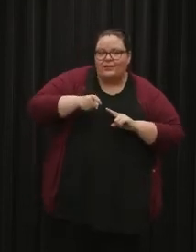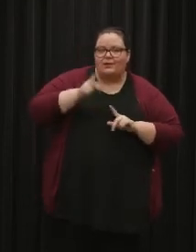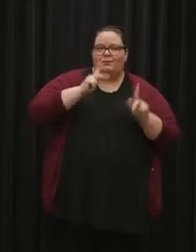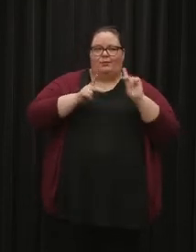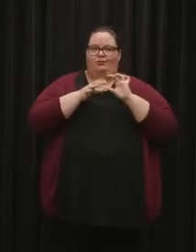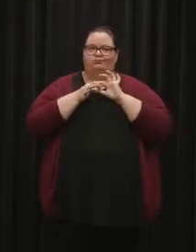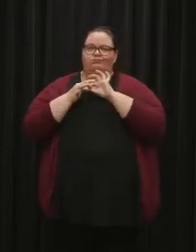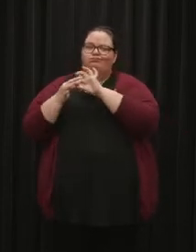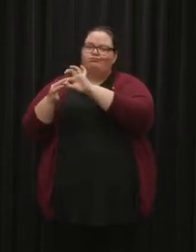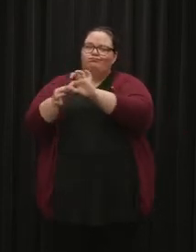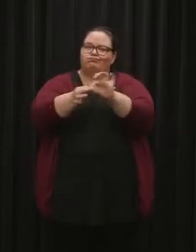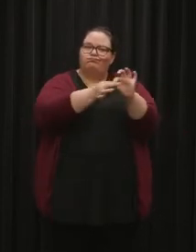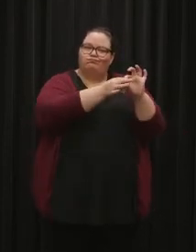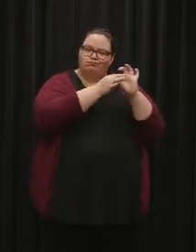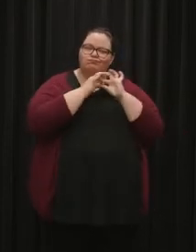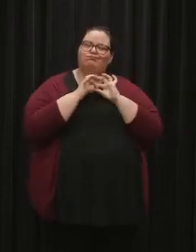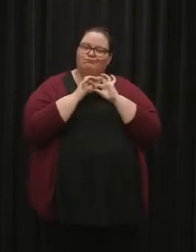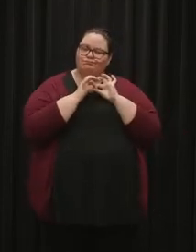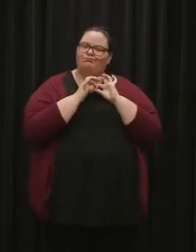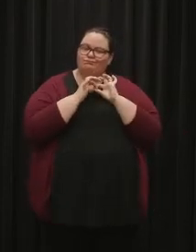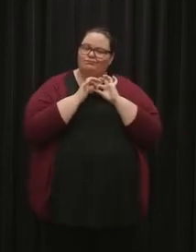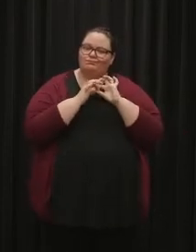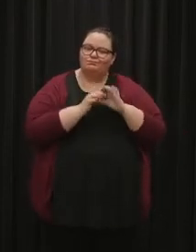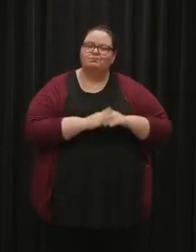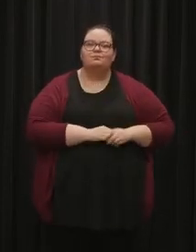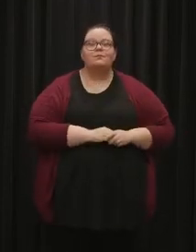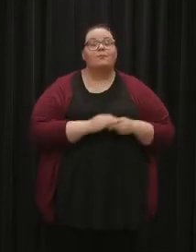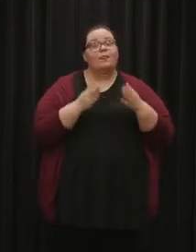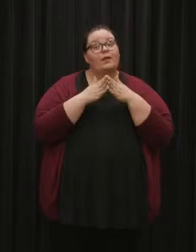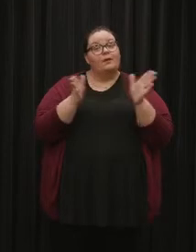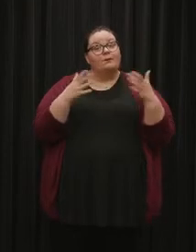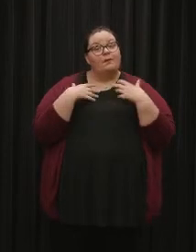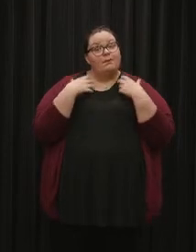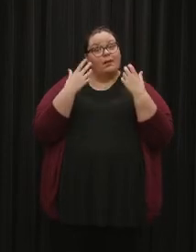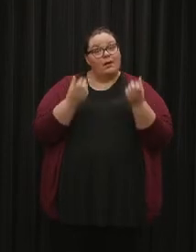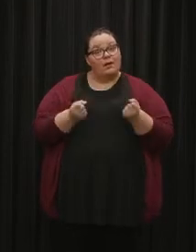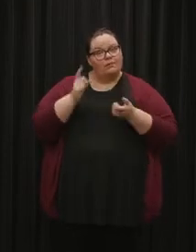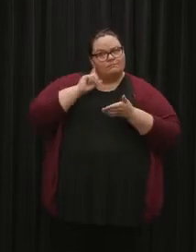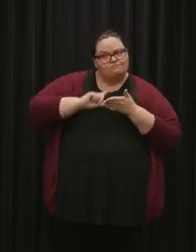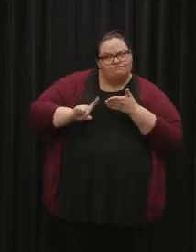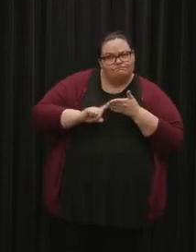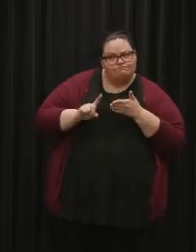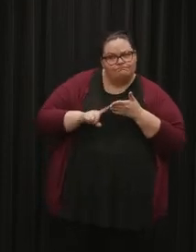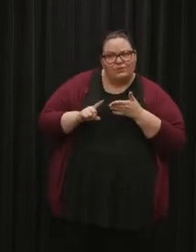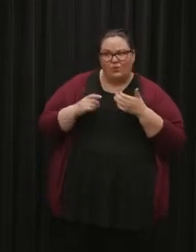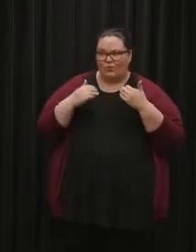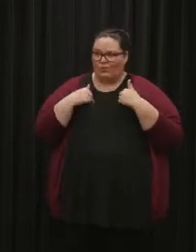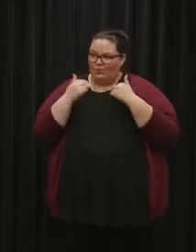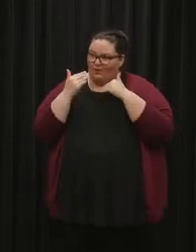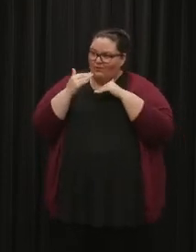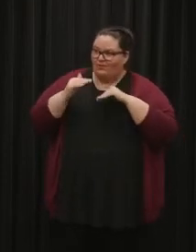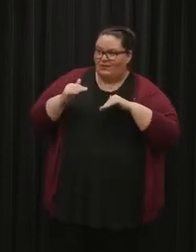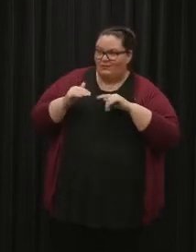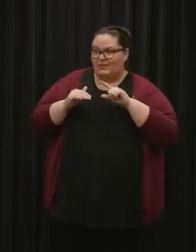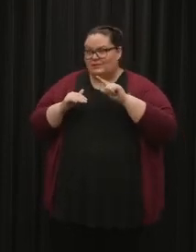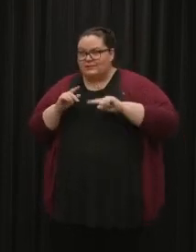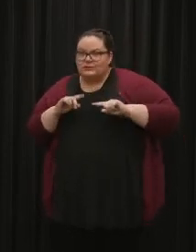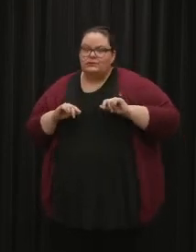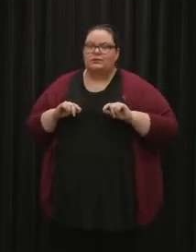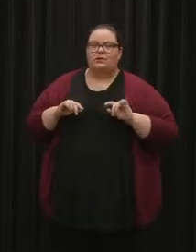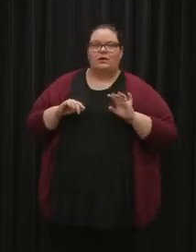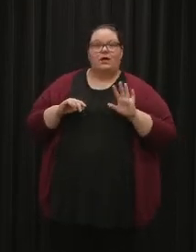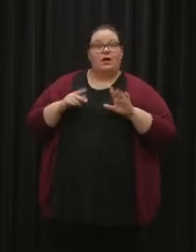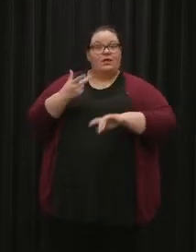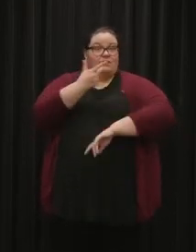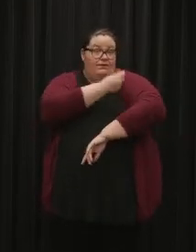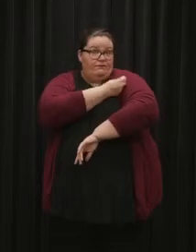come together to do our part. Public Health has also been assessing existing capacity in the province. For example,